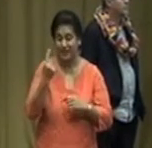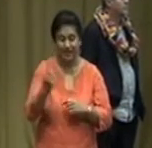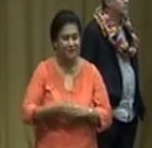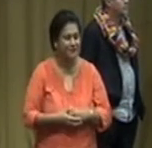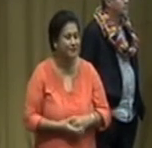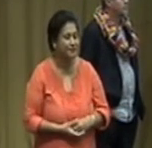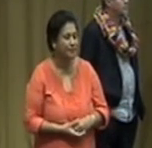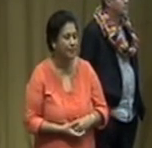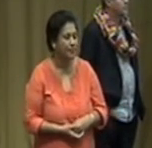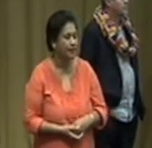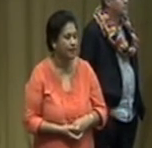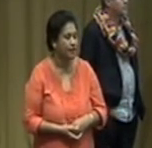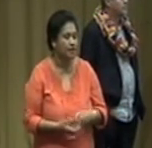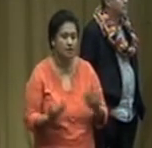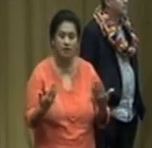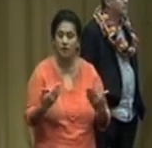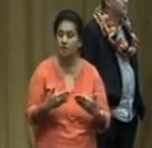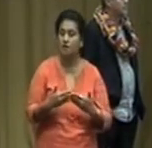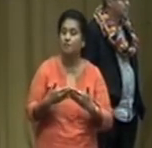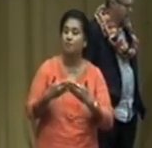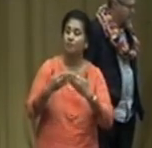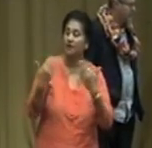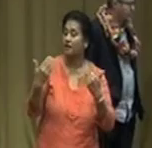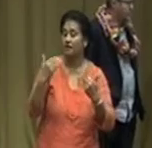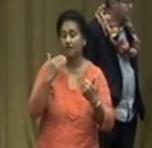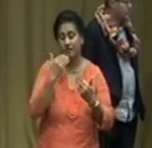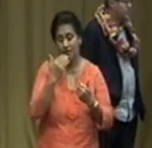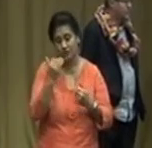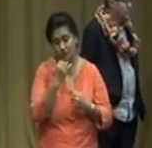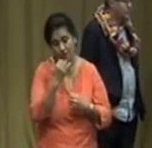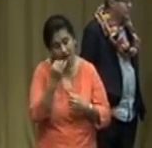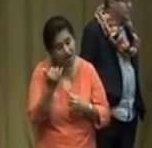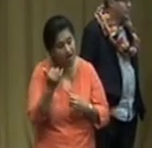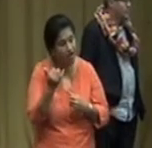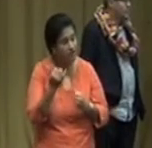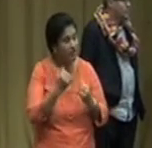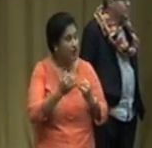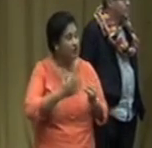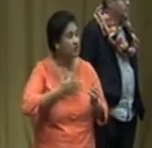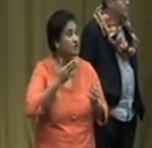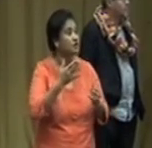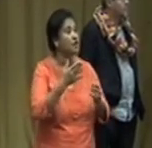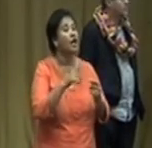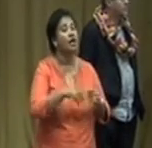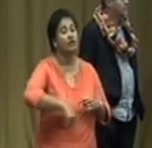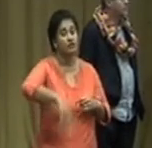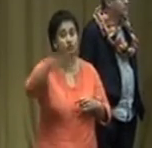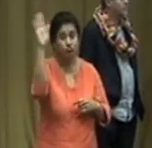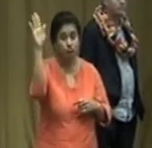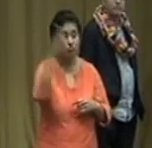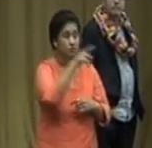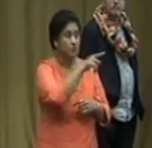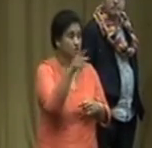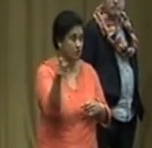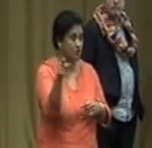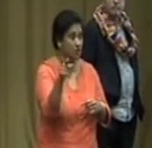that in huge these days, so thanks very much for a very, very interesting presentation, Wayne. We'll ask questions. If you could raise your hand and one of our technical